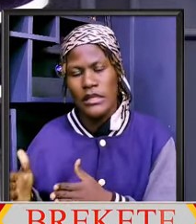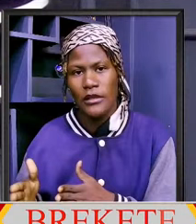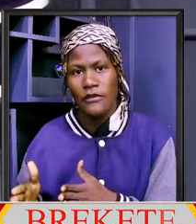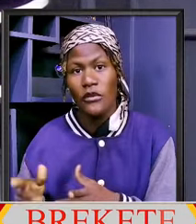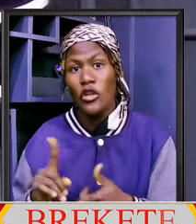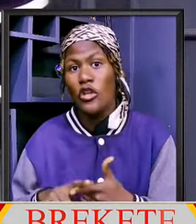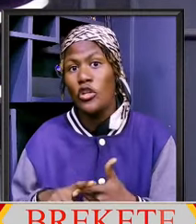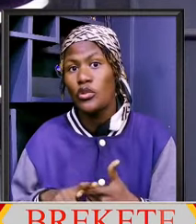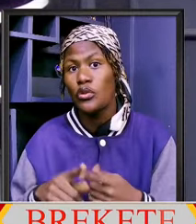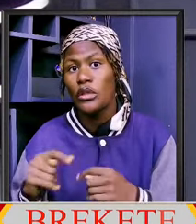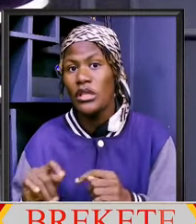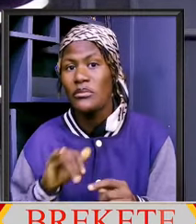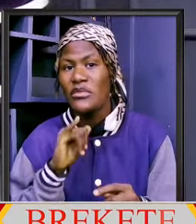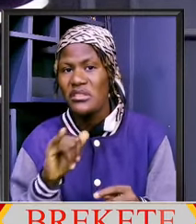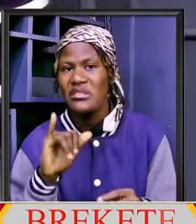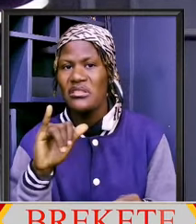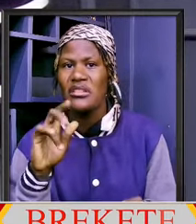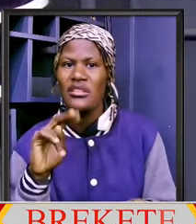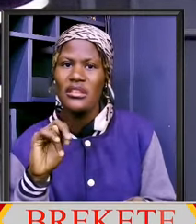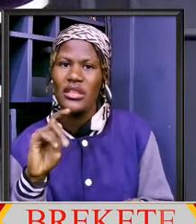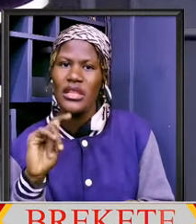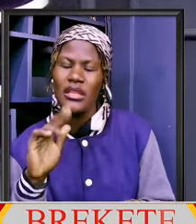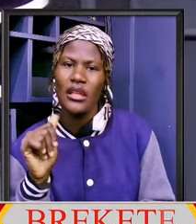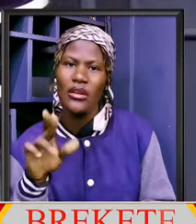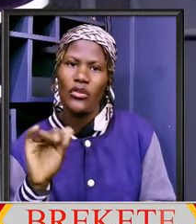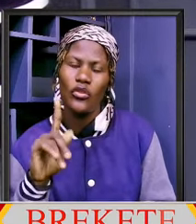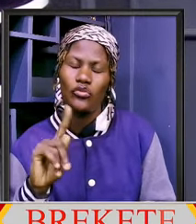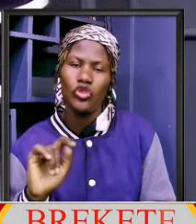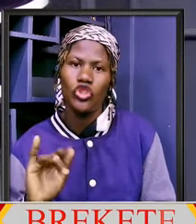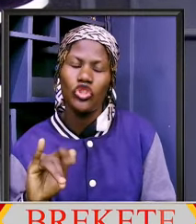To them, na interruption be for their calendar.